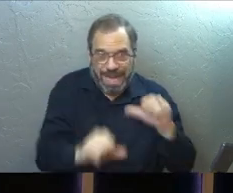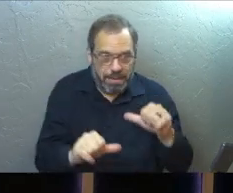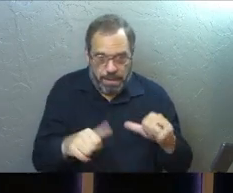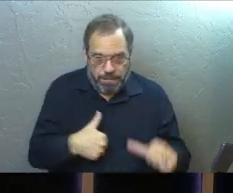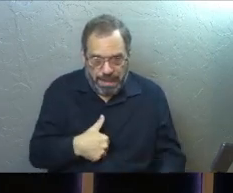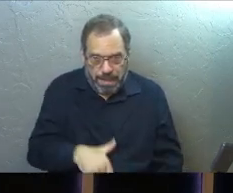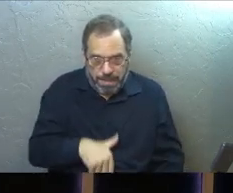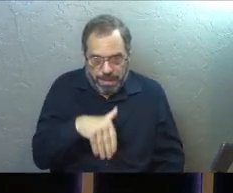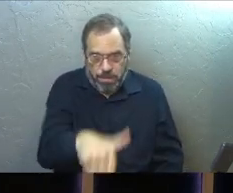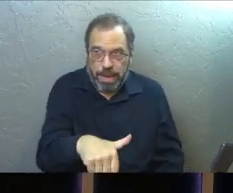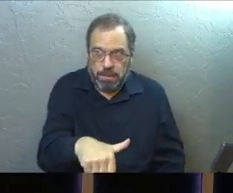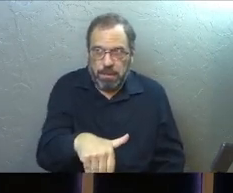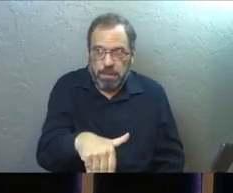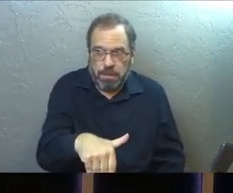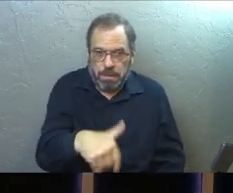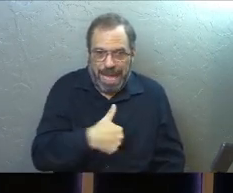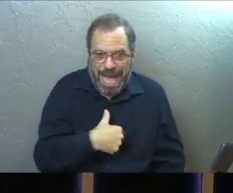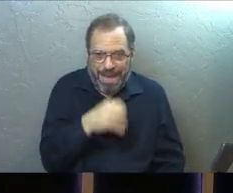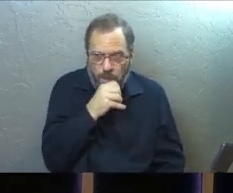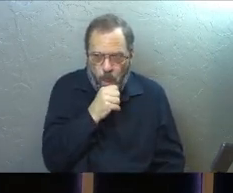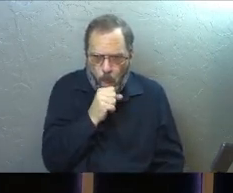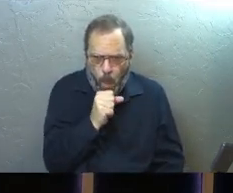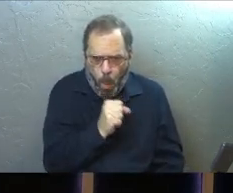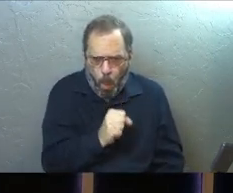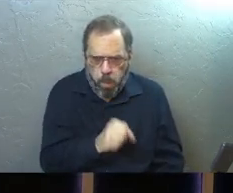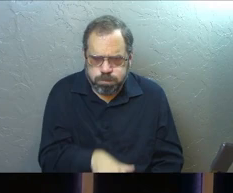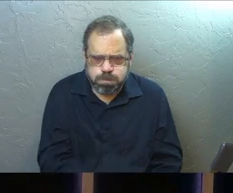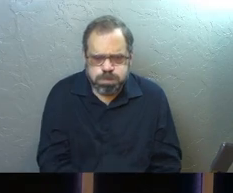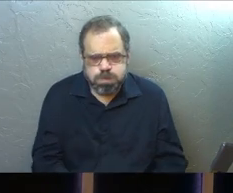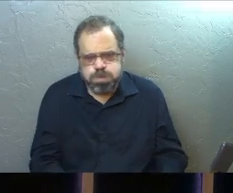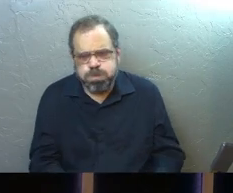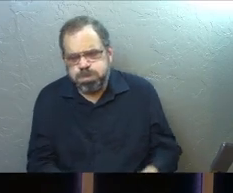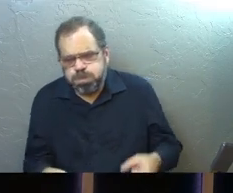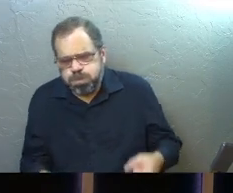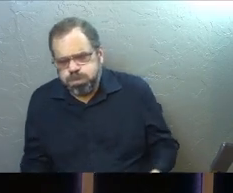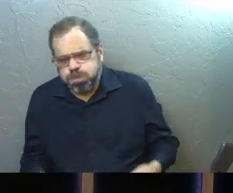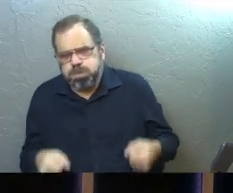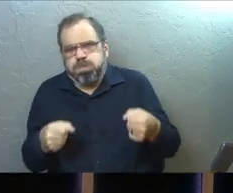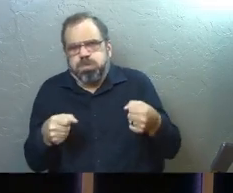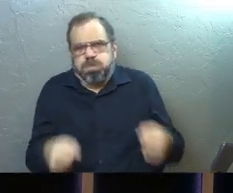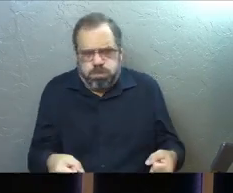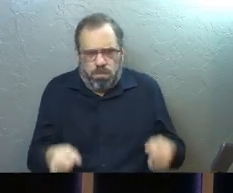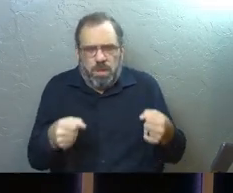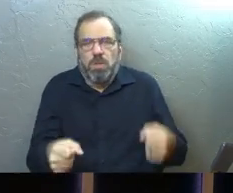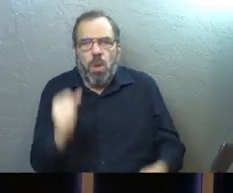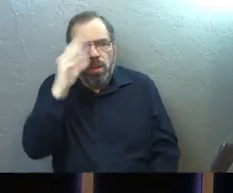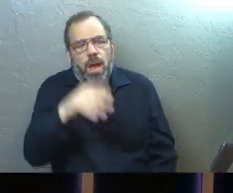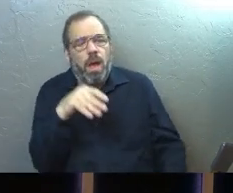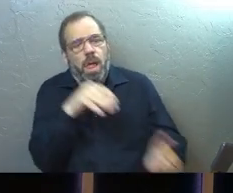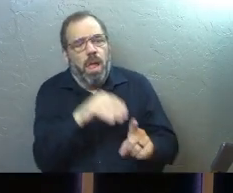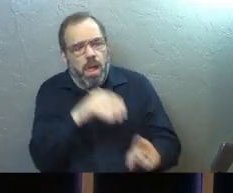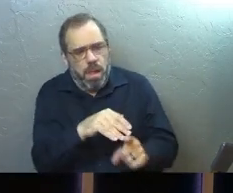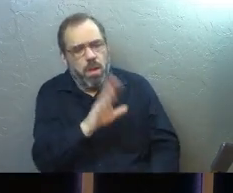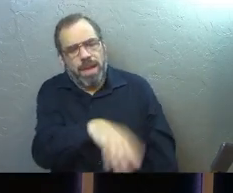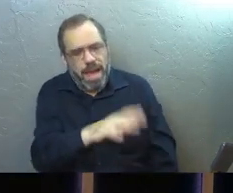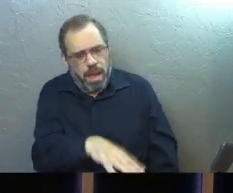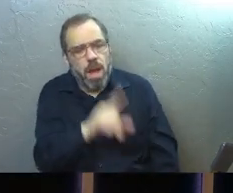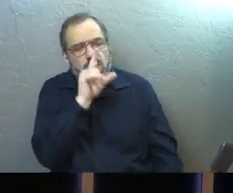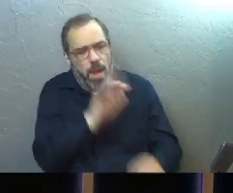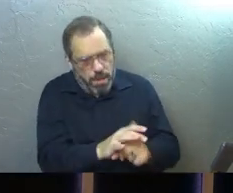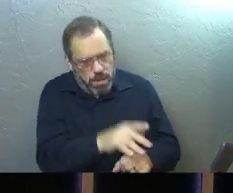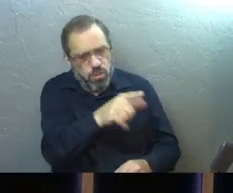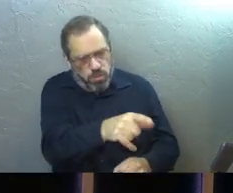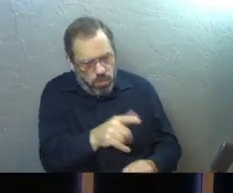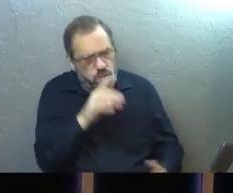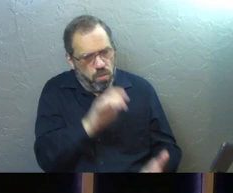even have a child, God. It's just not going well. And so God comes back to repeat the promise and build their faith. Verse